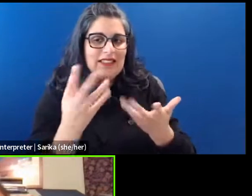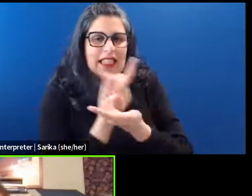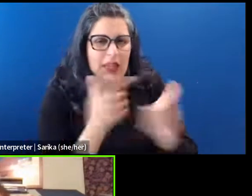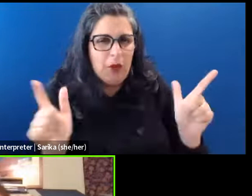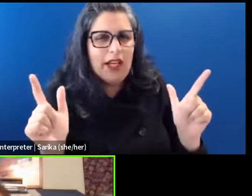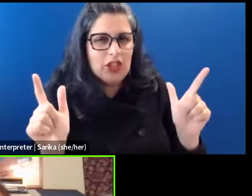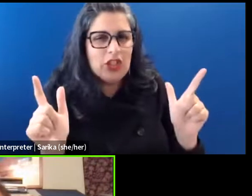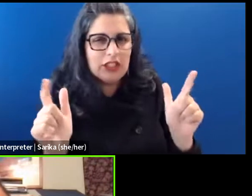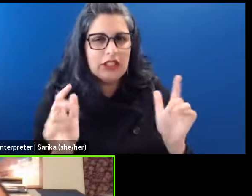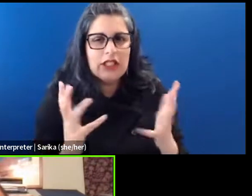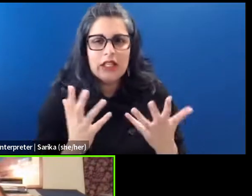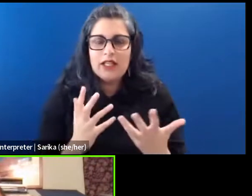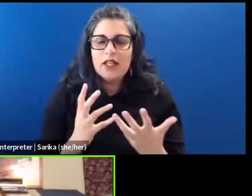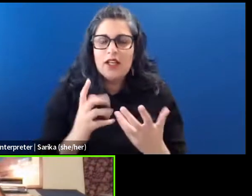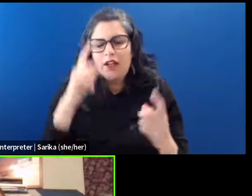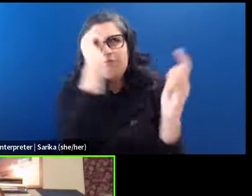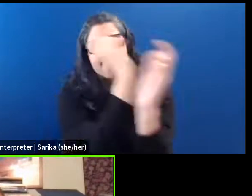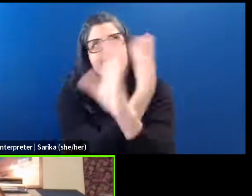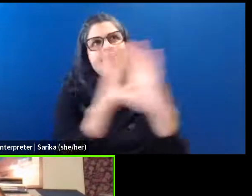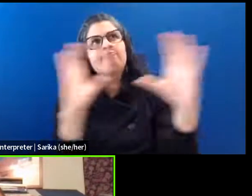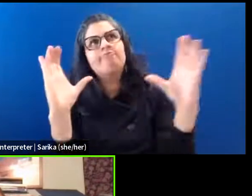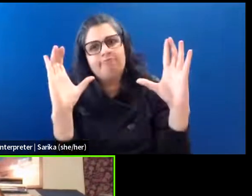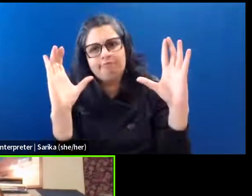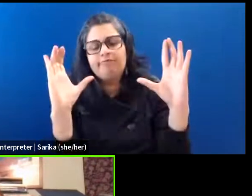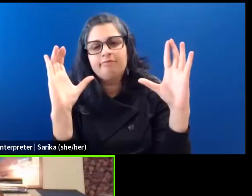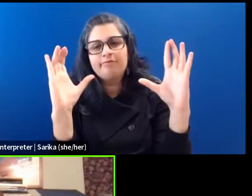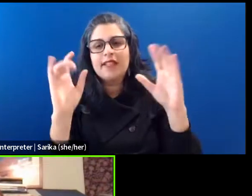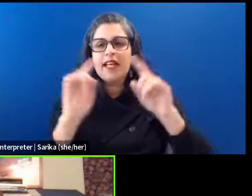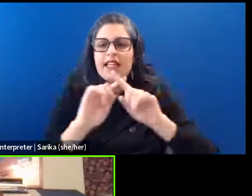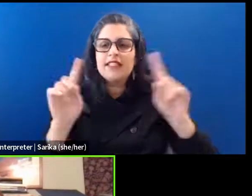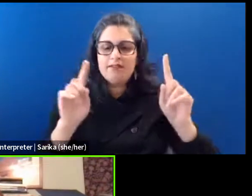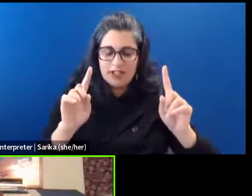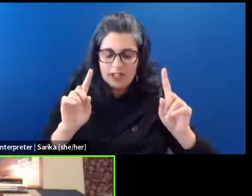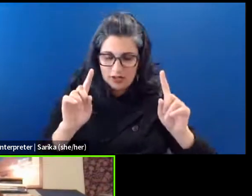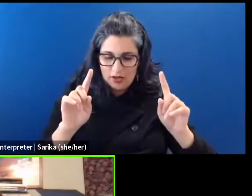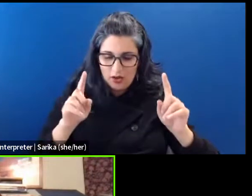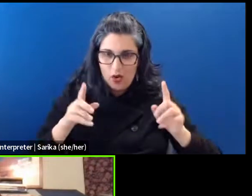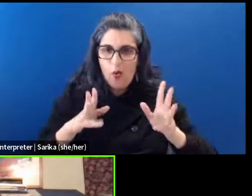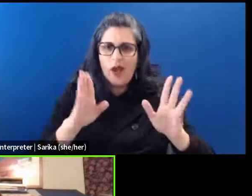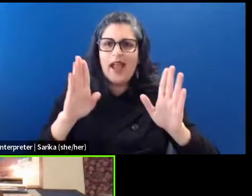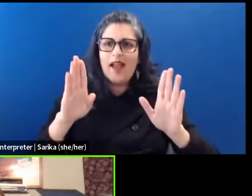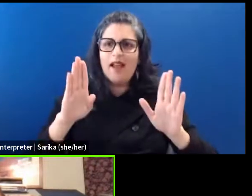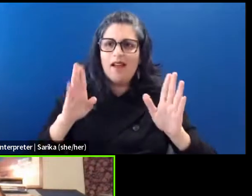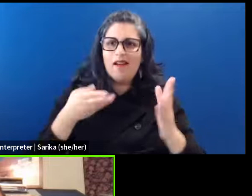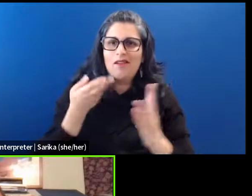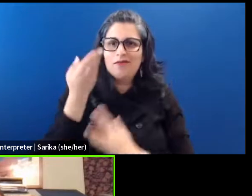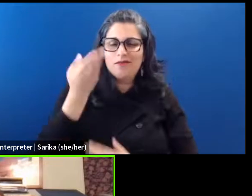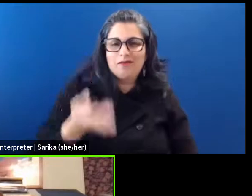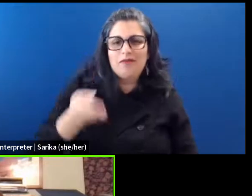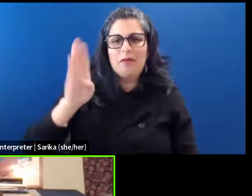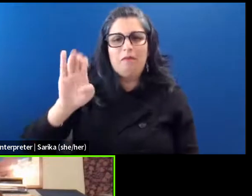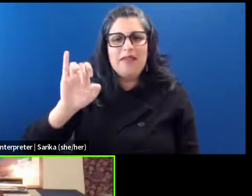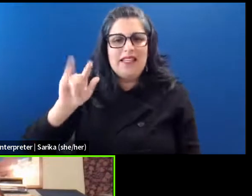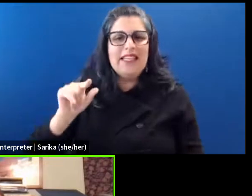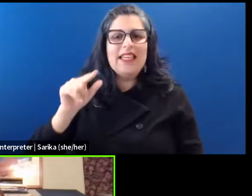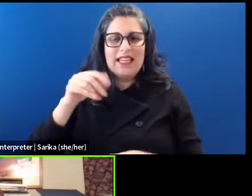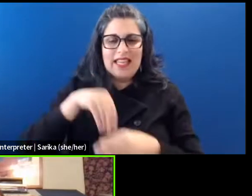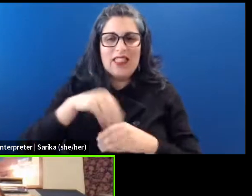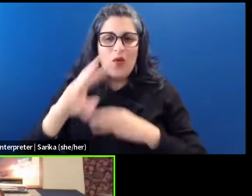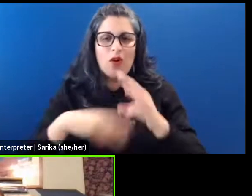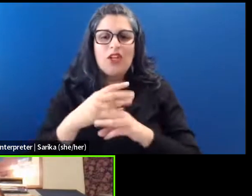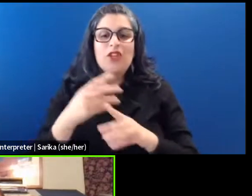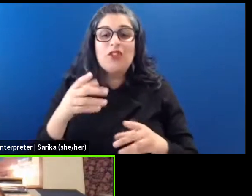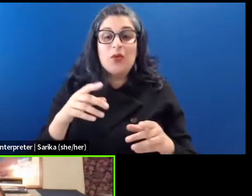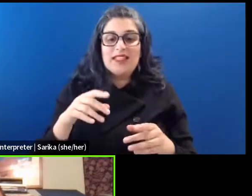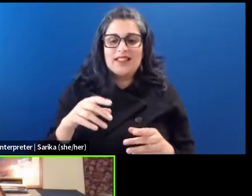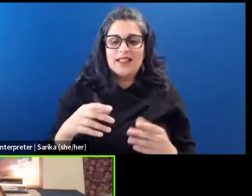are envisioning a different way of being in the world. And I think that this stillness that you talk about, that you